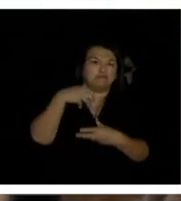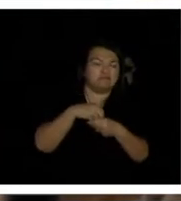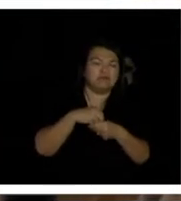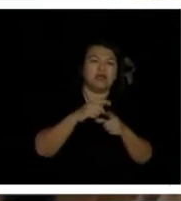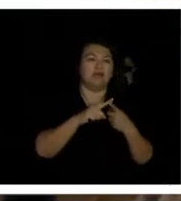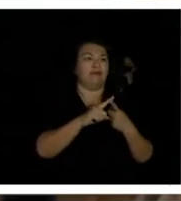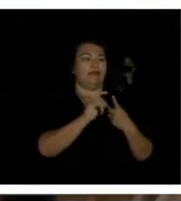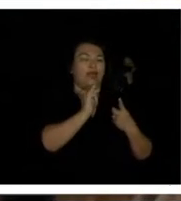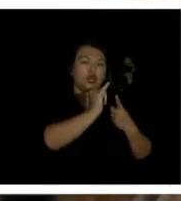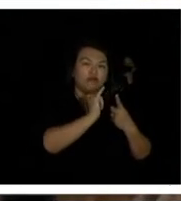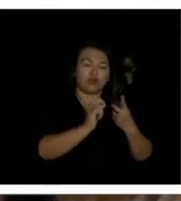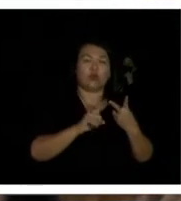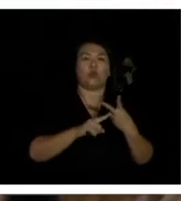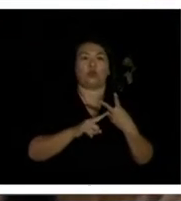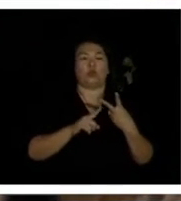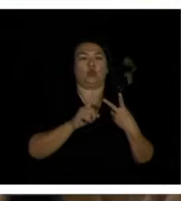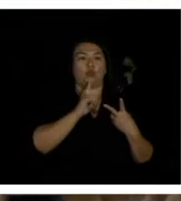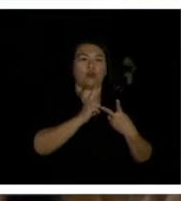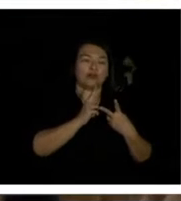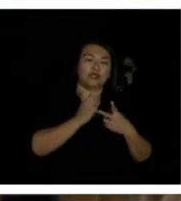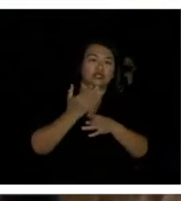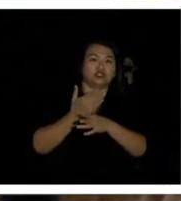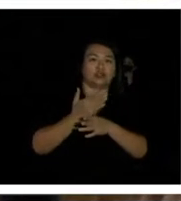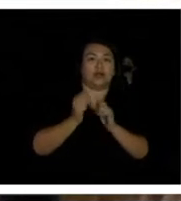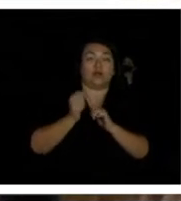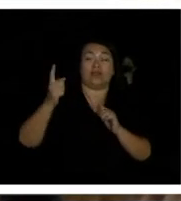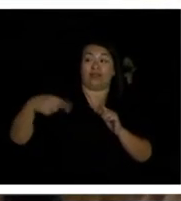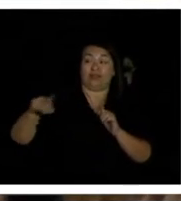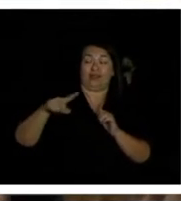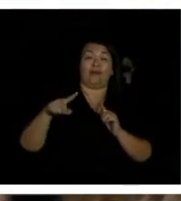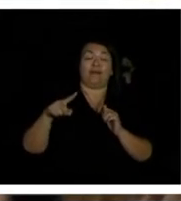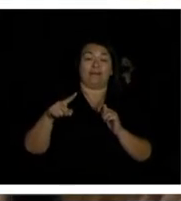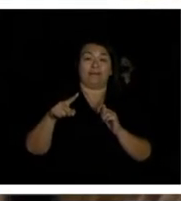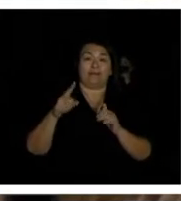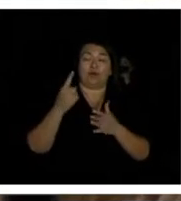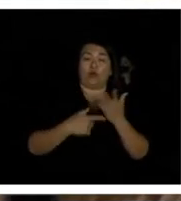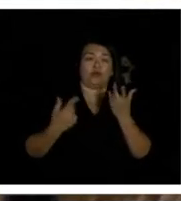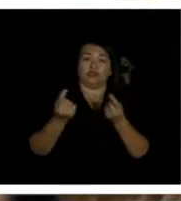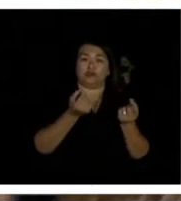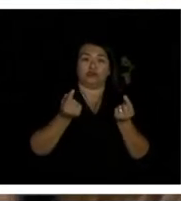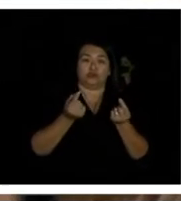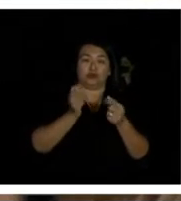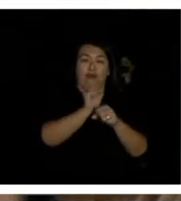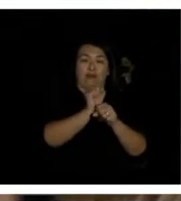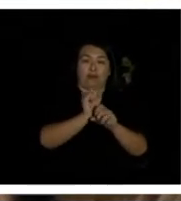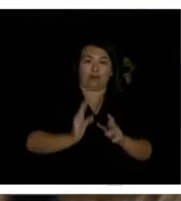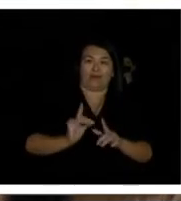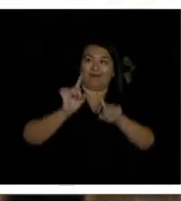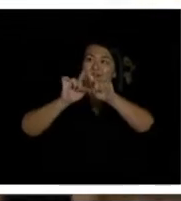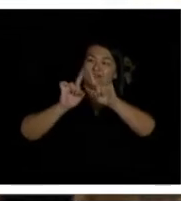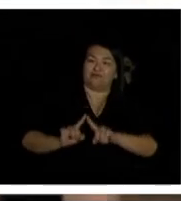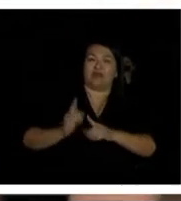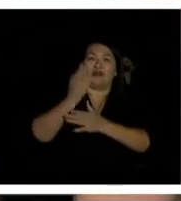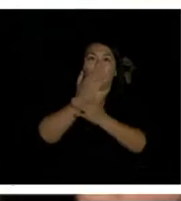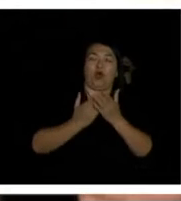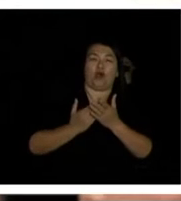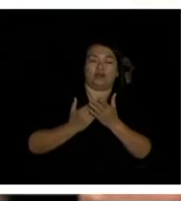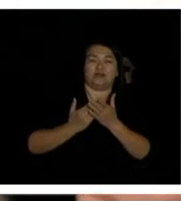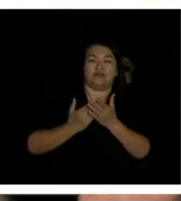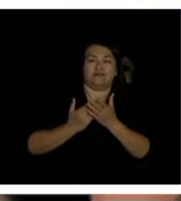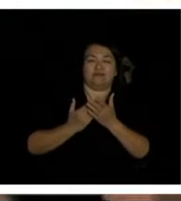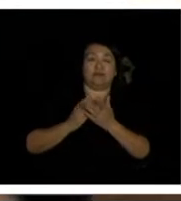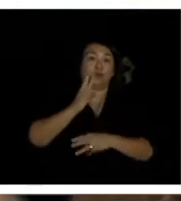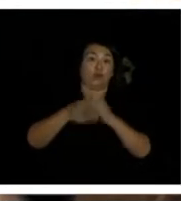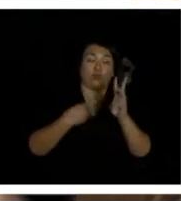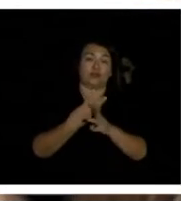interviewing, really sharing with them what it is to be employed in different parts of society, right?